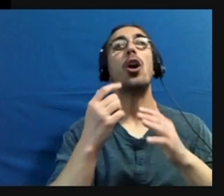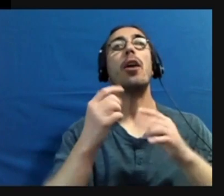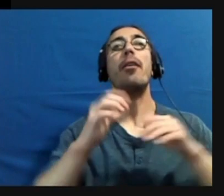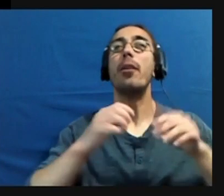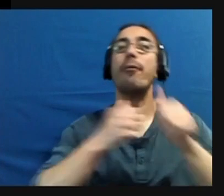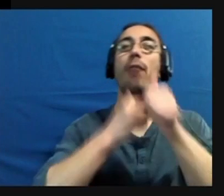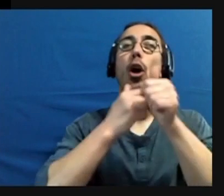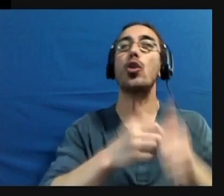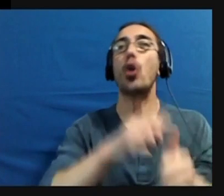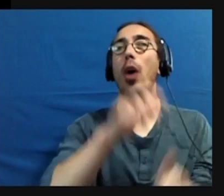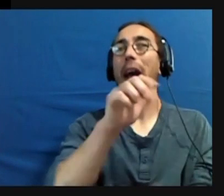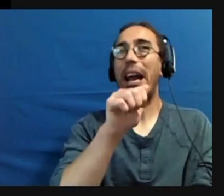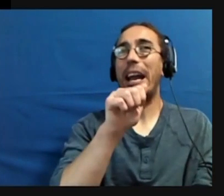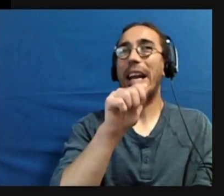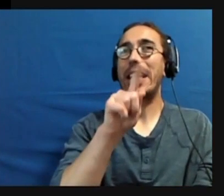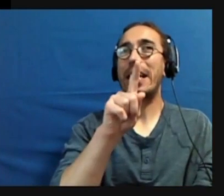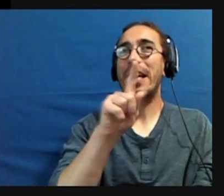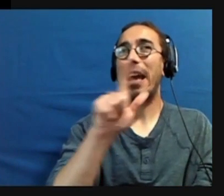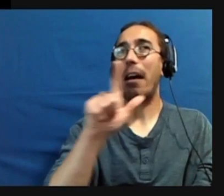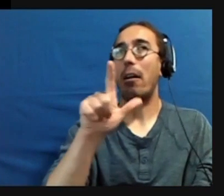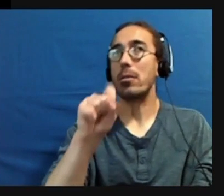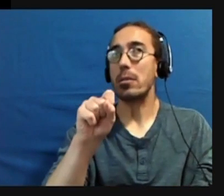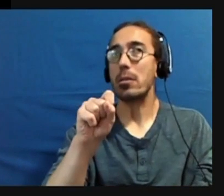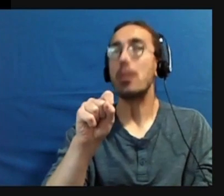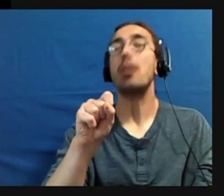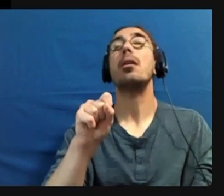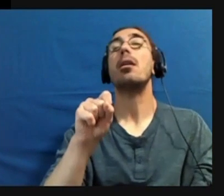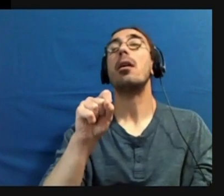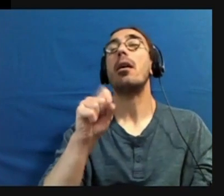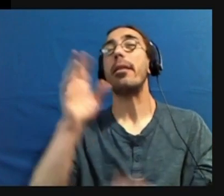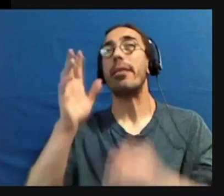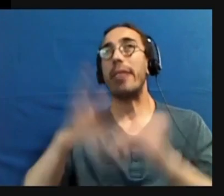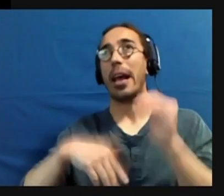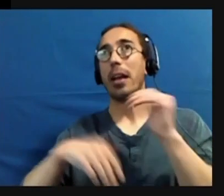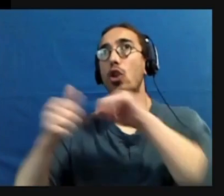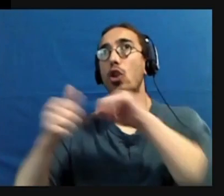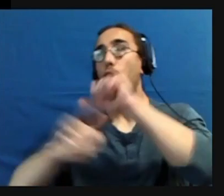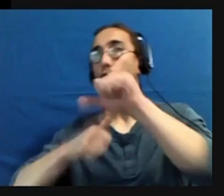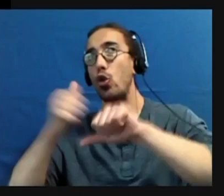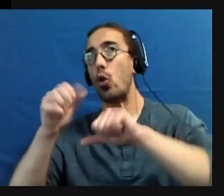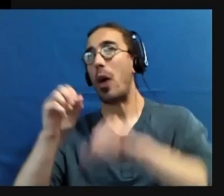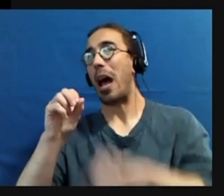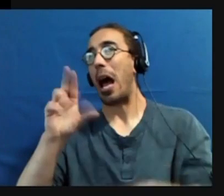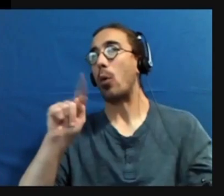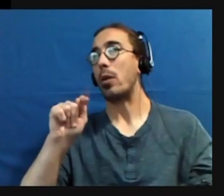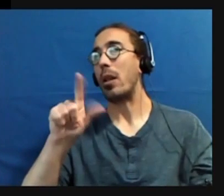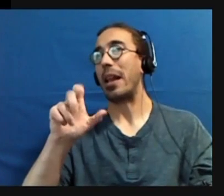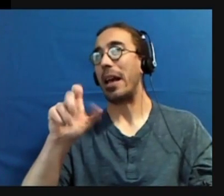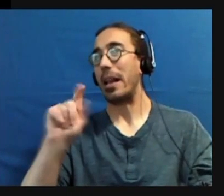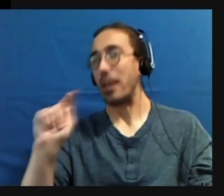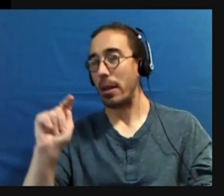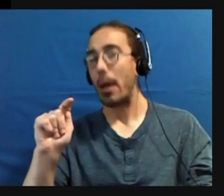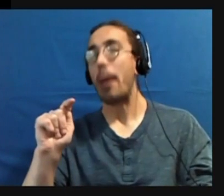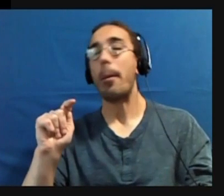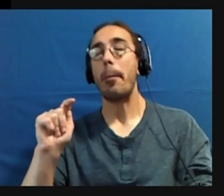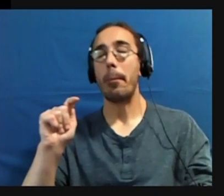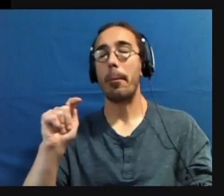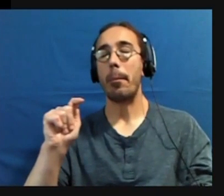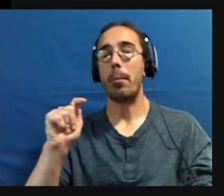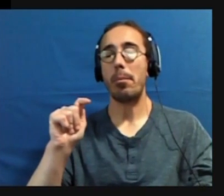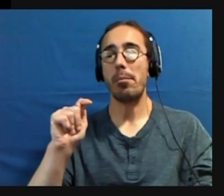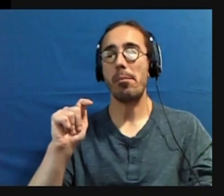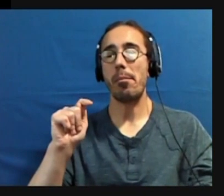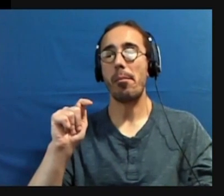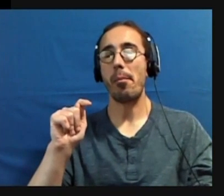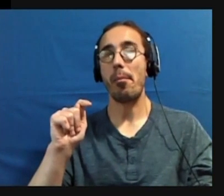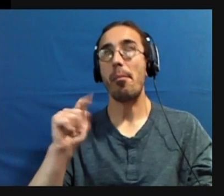than there is for someone to have social outlets. There just is, because it's, let's be